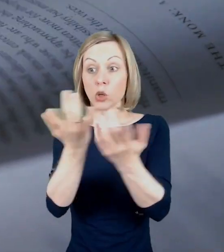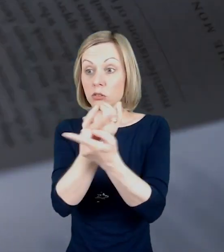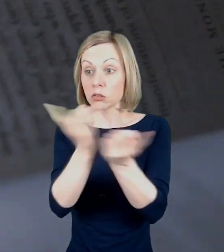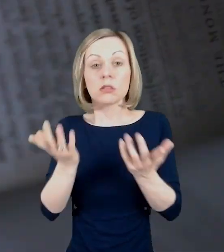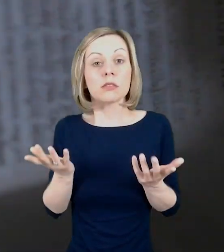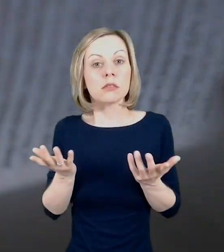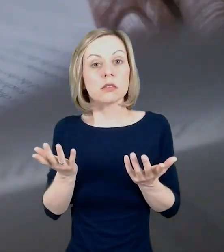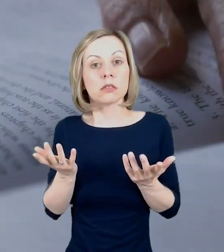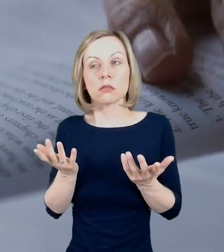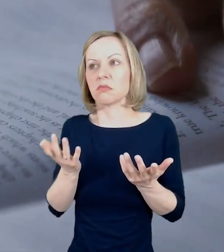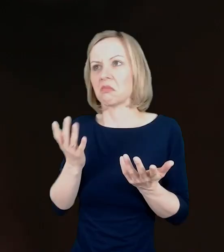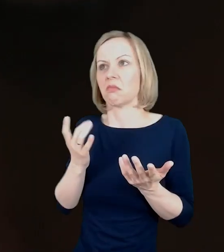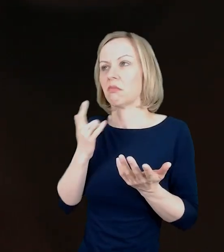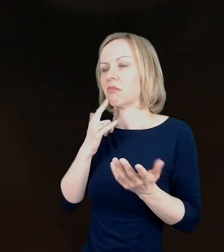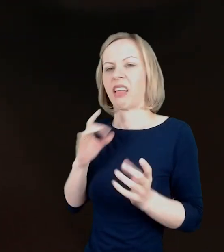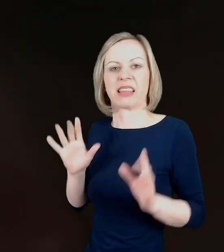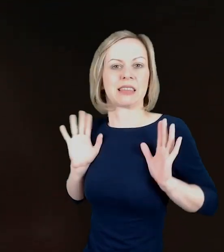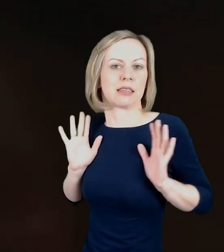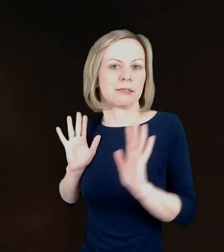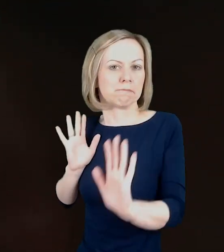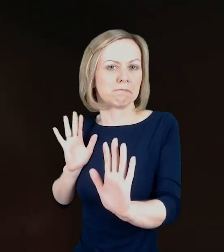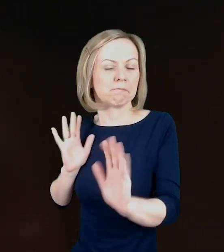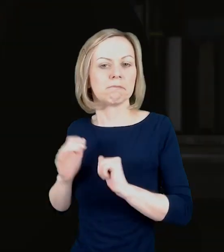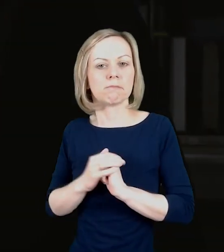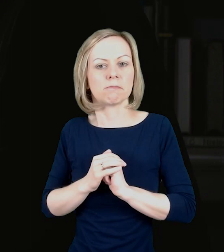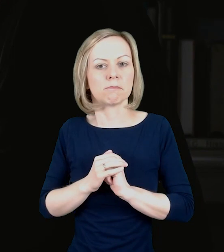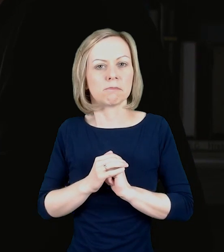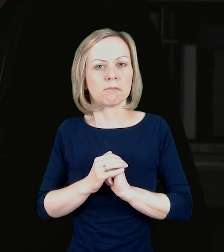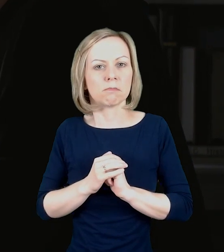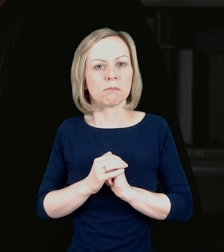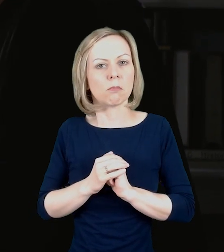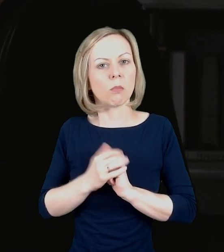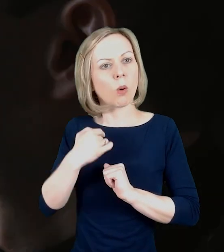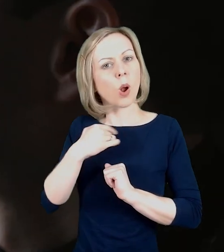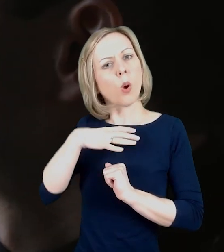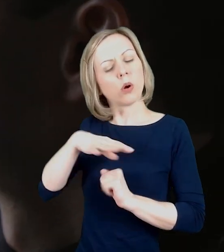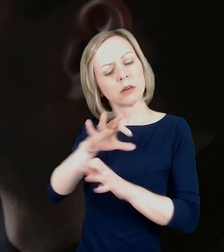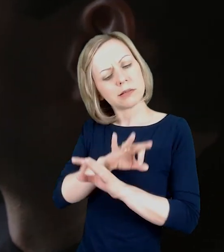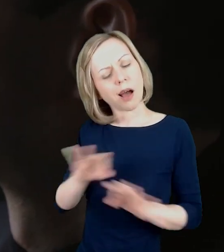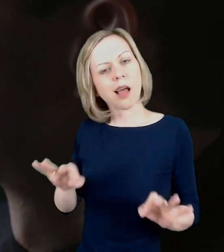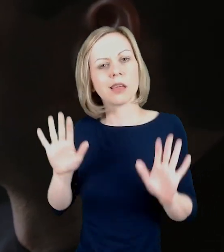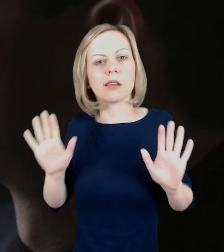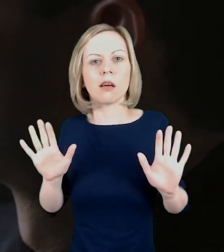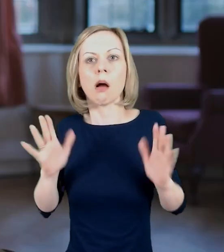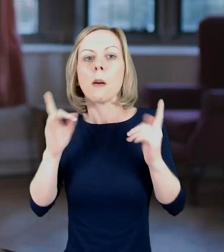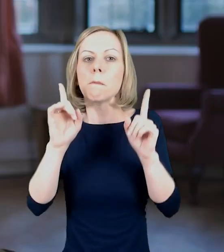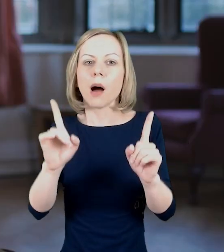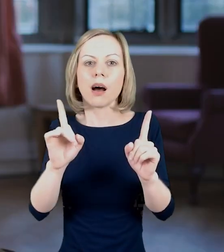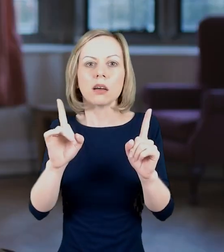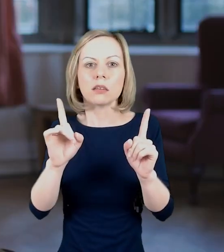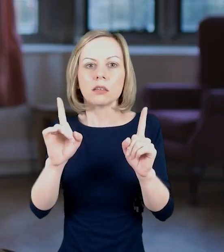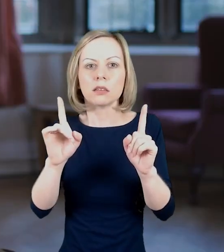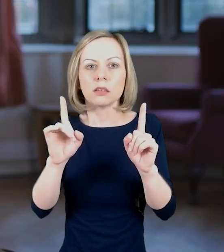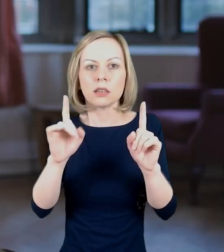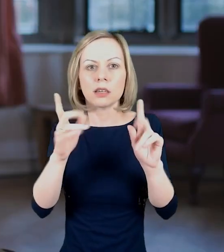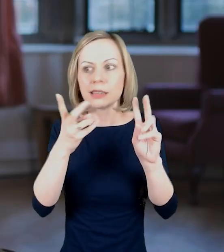that is the end of the experience, is that we think that we want to keep silence, and yet we're so buffeted by